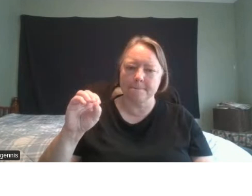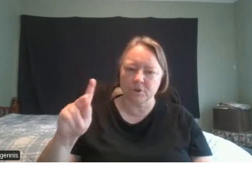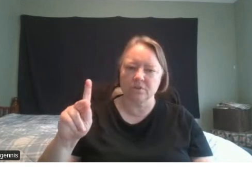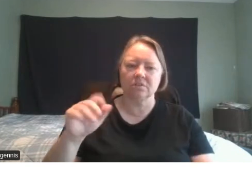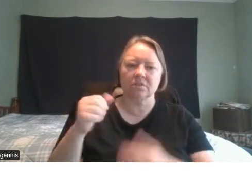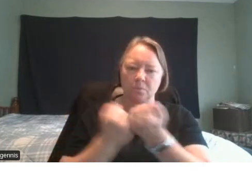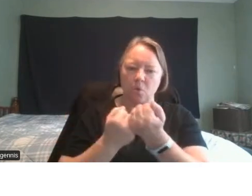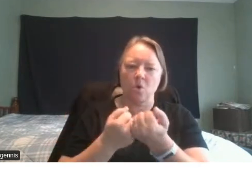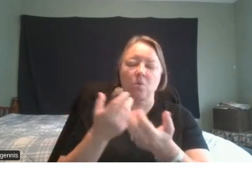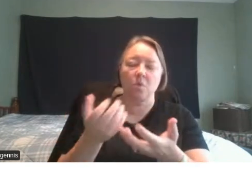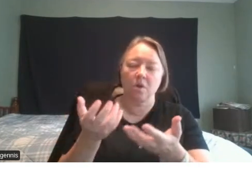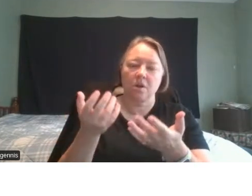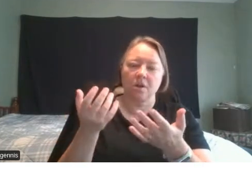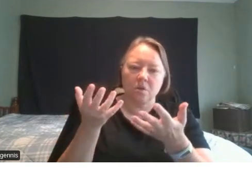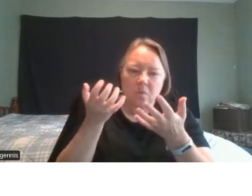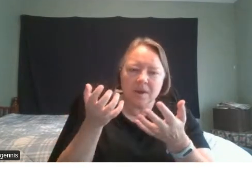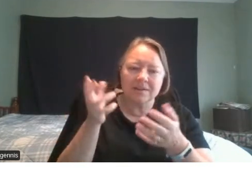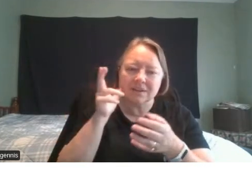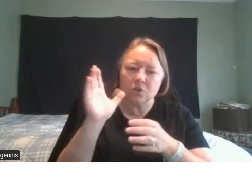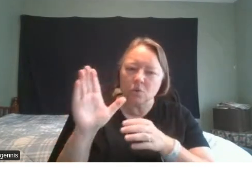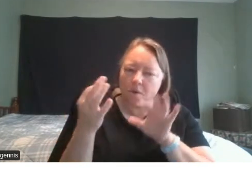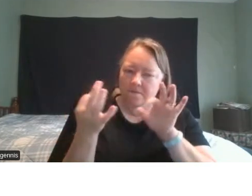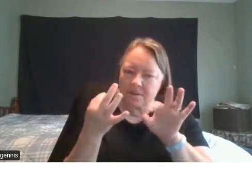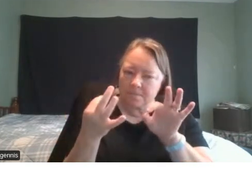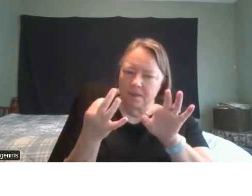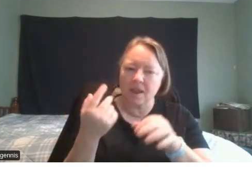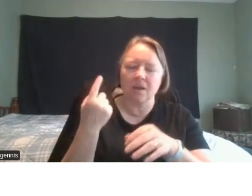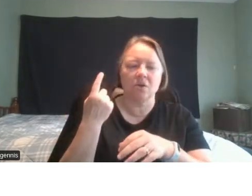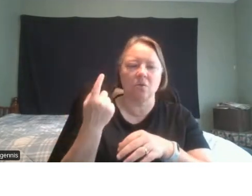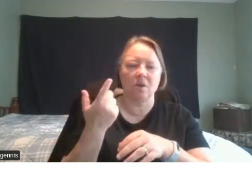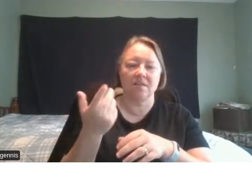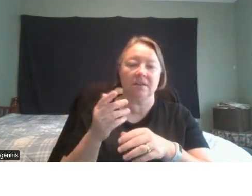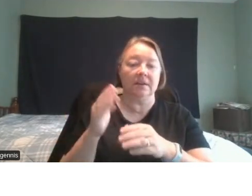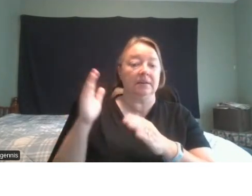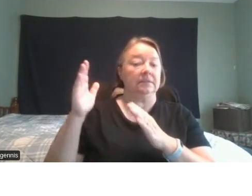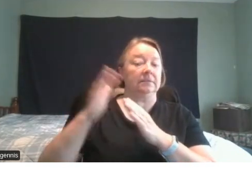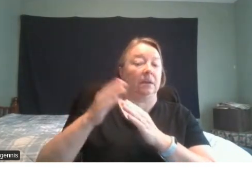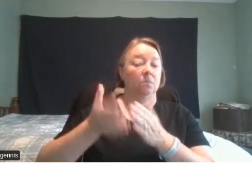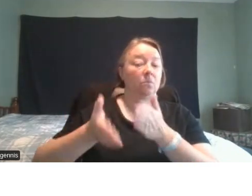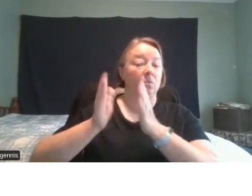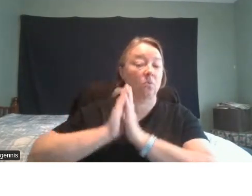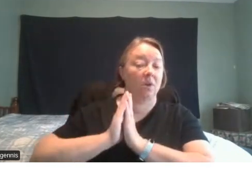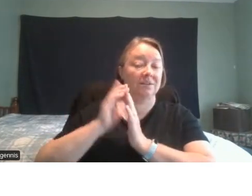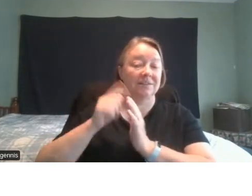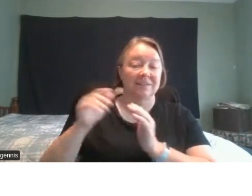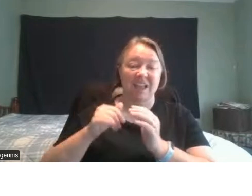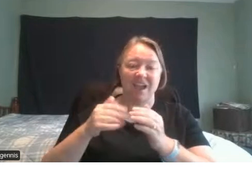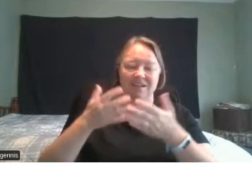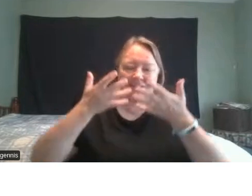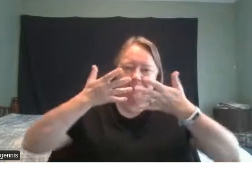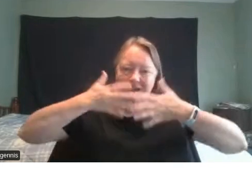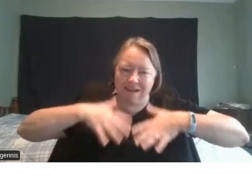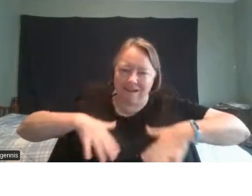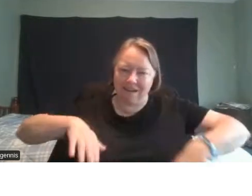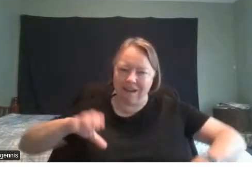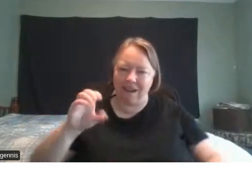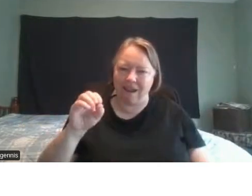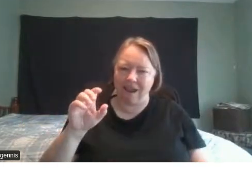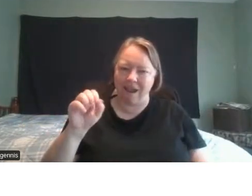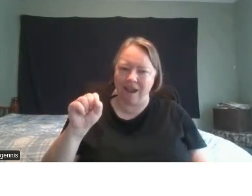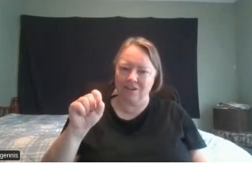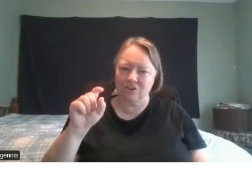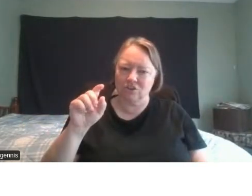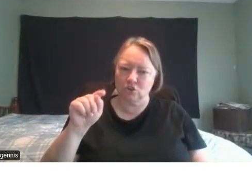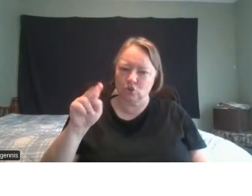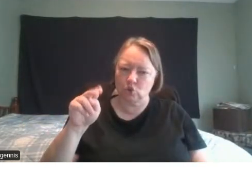feedback. I know also one of the top requests is something like costumes, like in Scratch. We kept it simple,